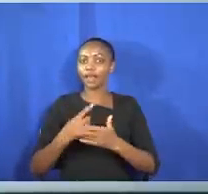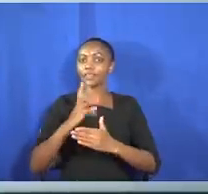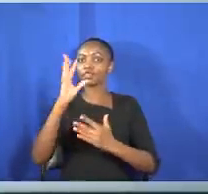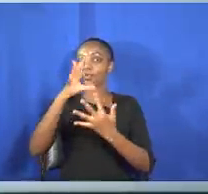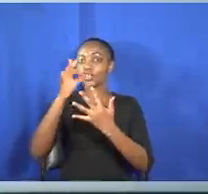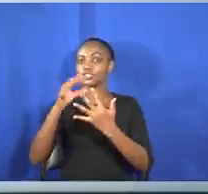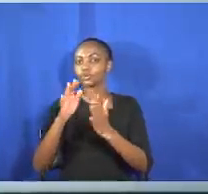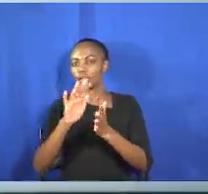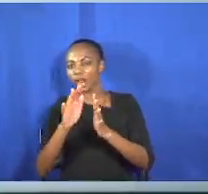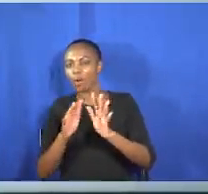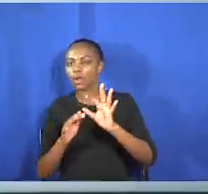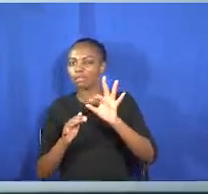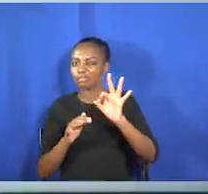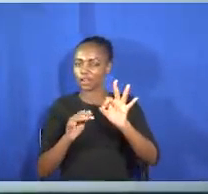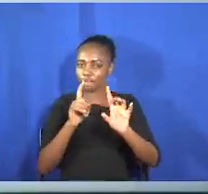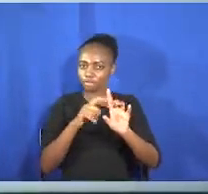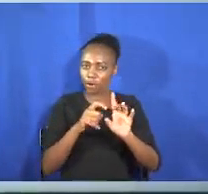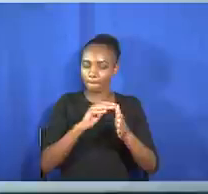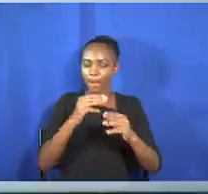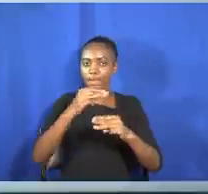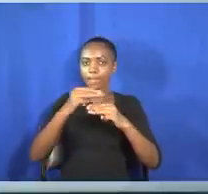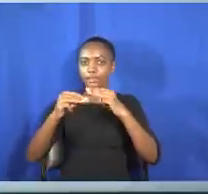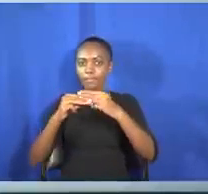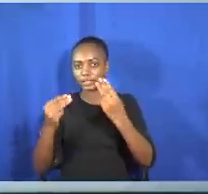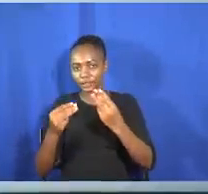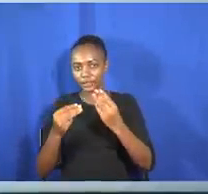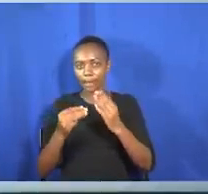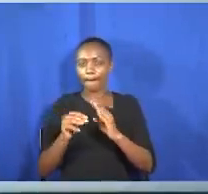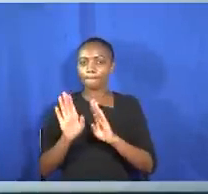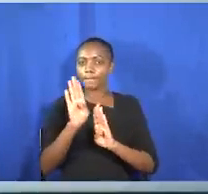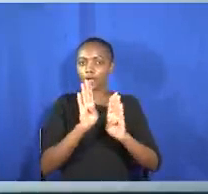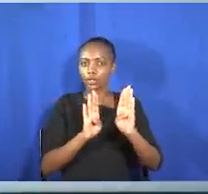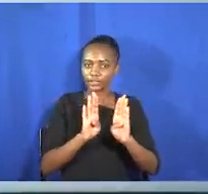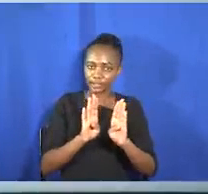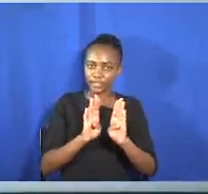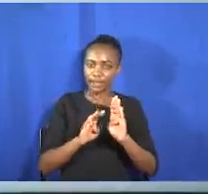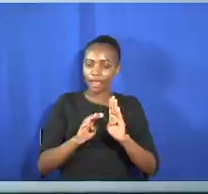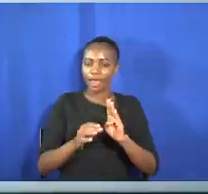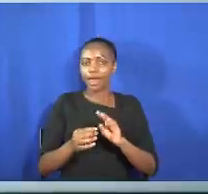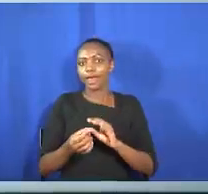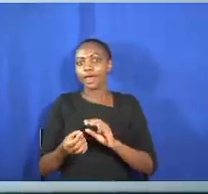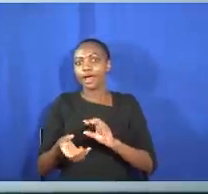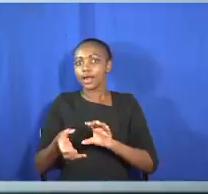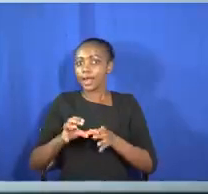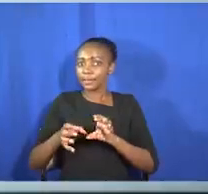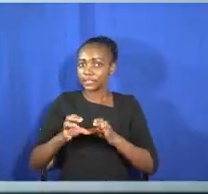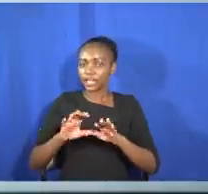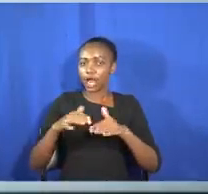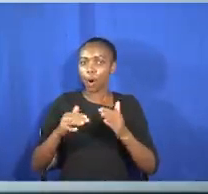running areas. And then they will choose a minimum of 3 from either mathematics, biology, chemistry, or